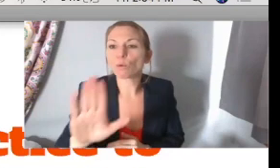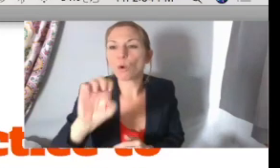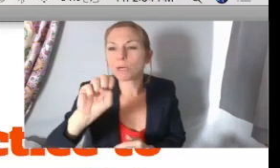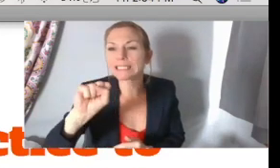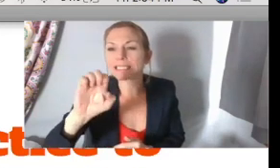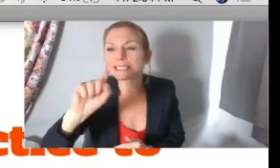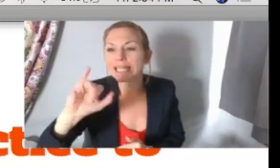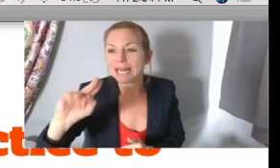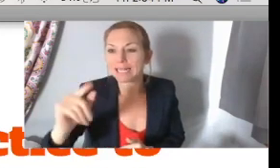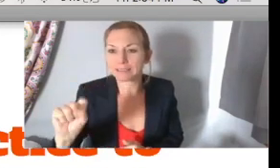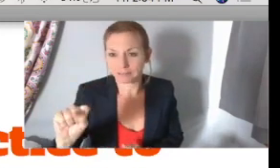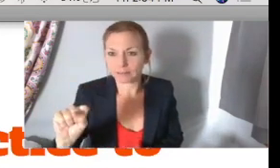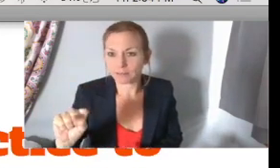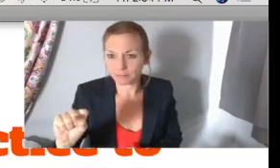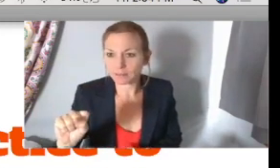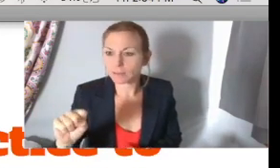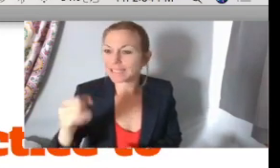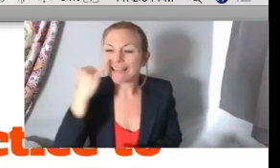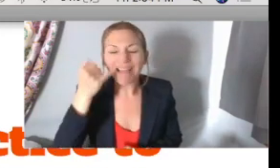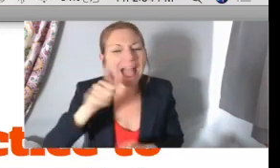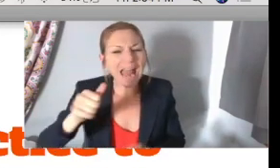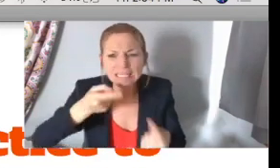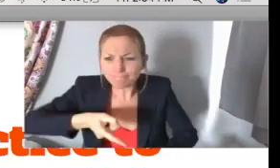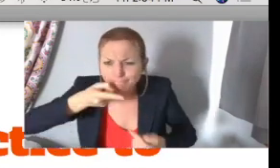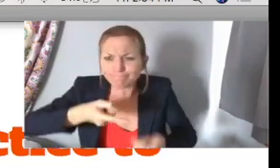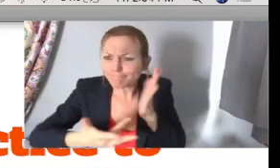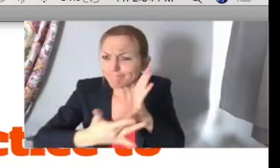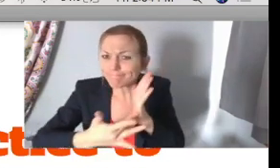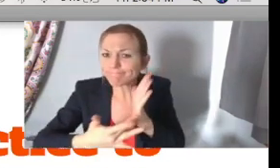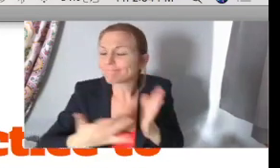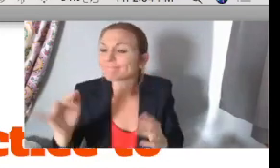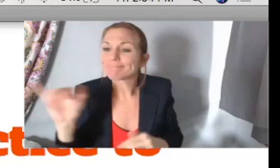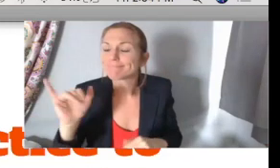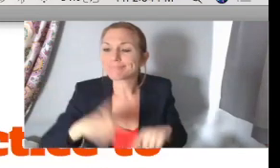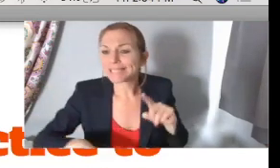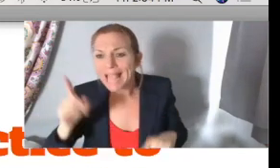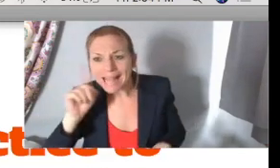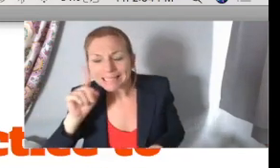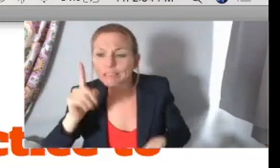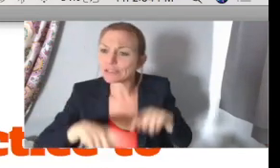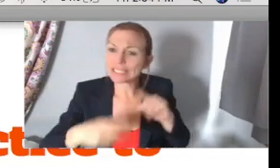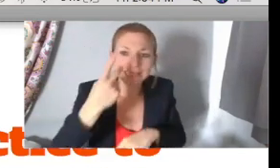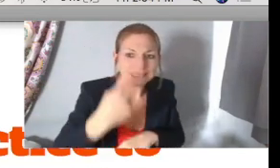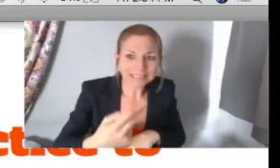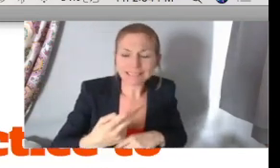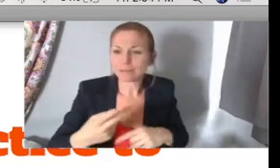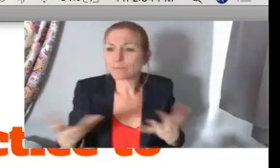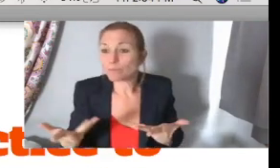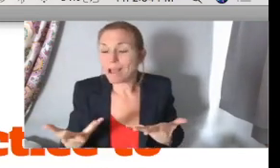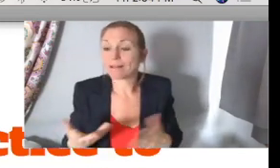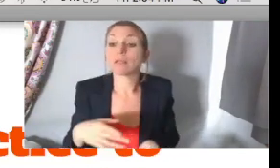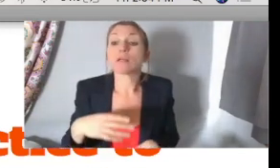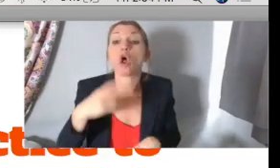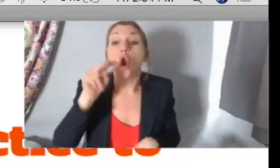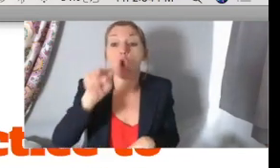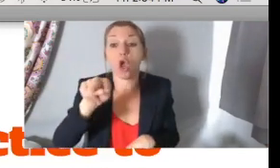And so if you have any technical issues, for example, with audio, I encourage you to go to the bottom left corner of your